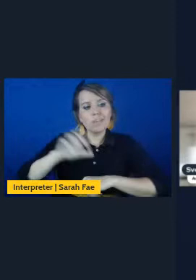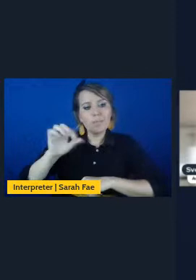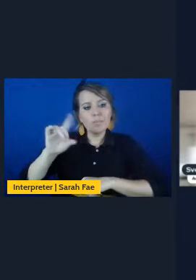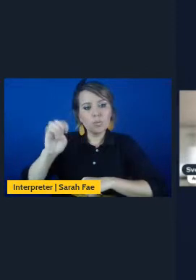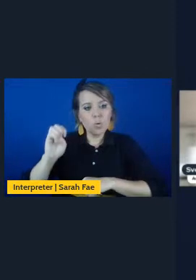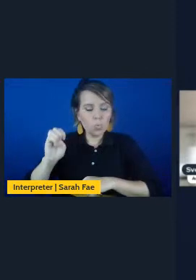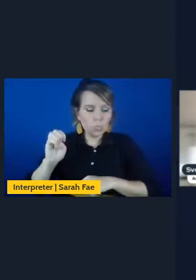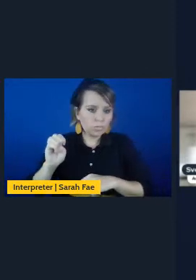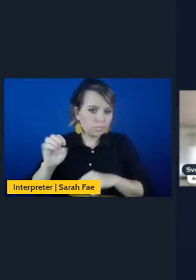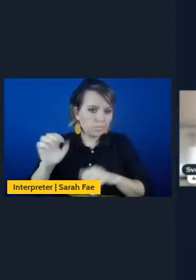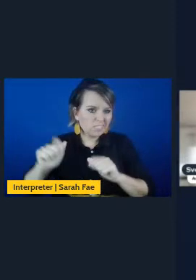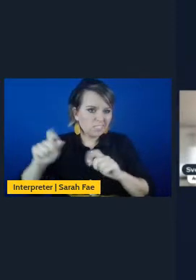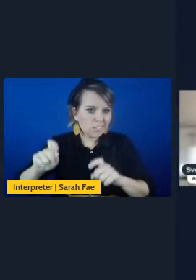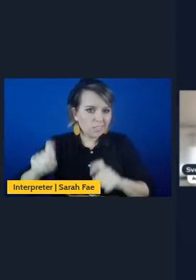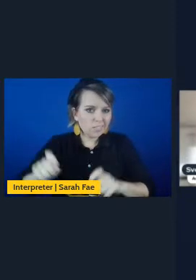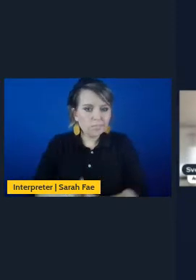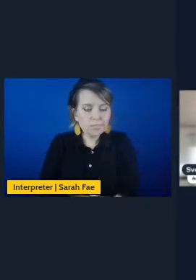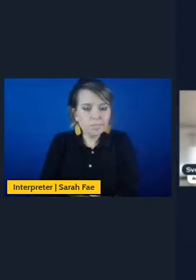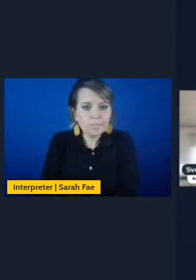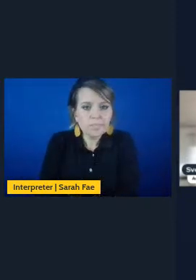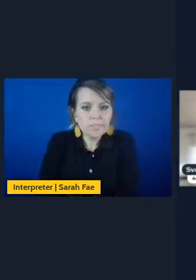cloud.